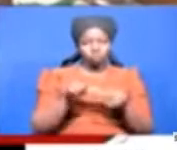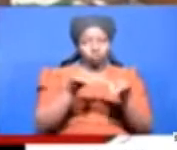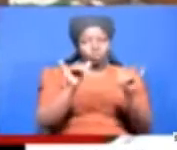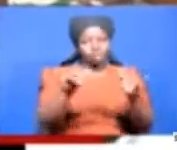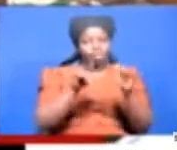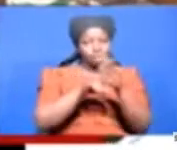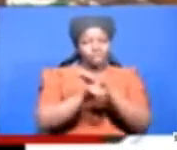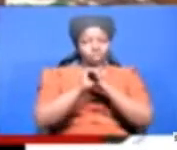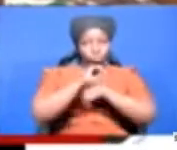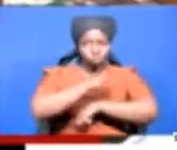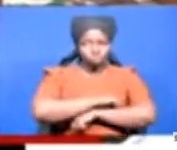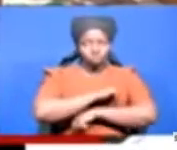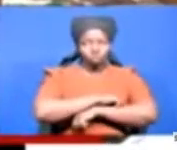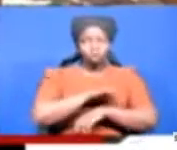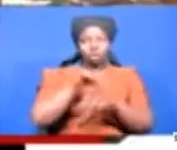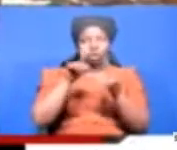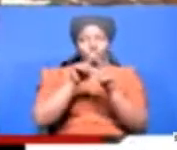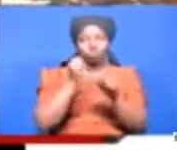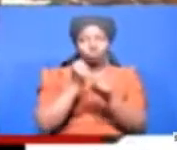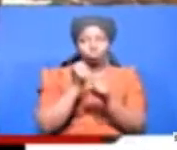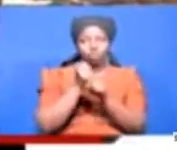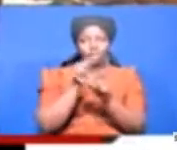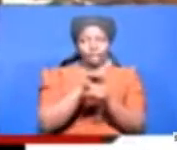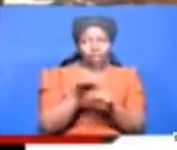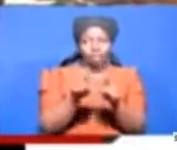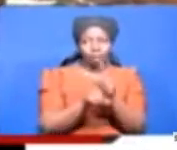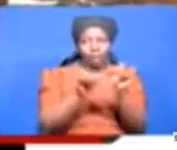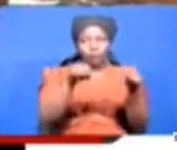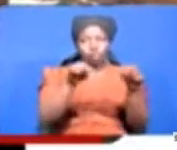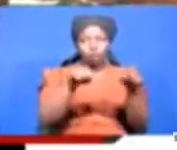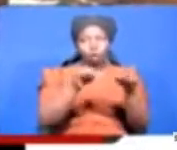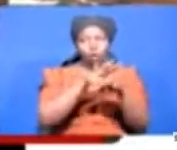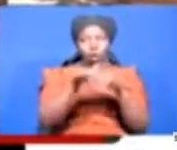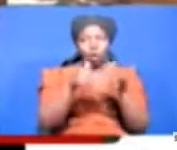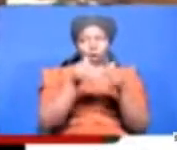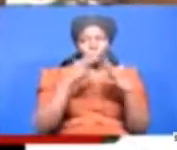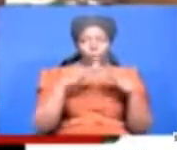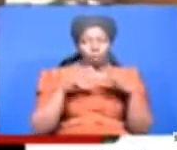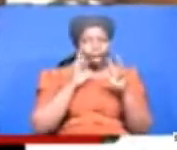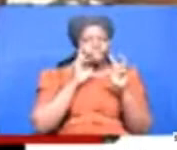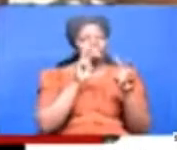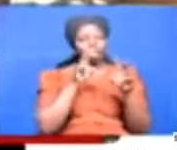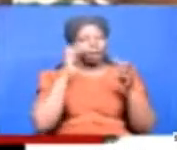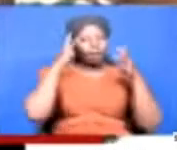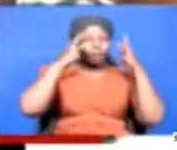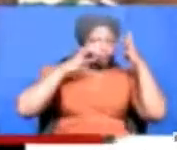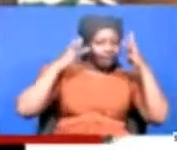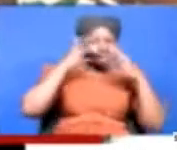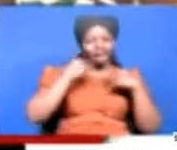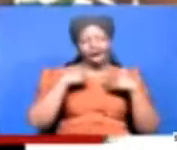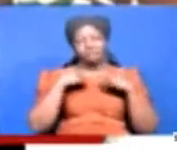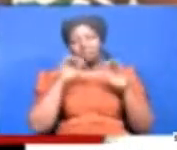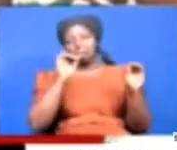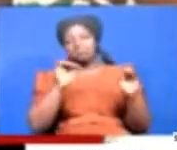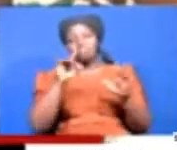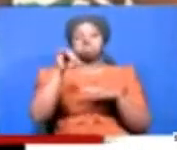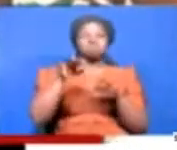and doing everything possible. Everybody seems to be worried that, oh, we should extend time and what have